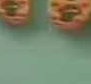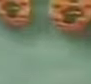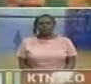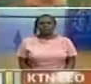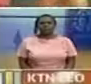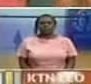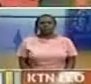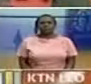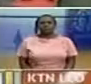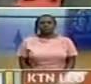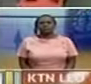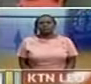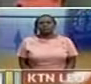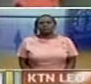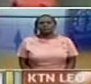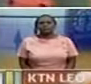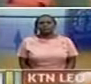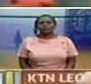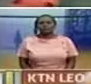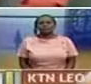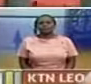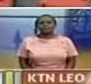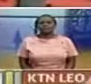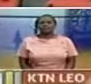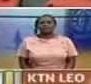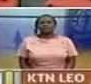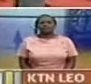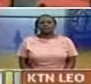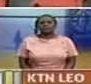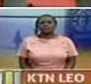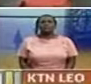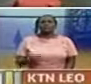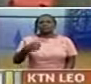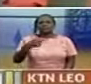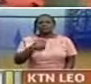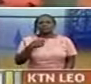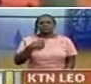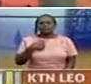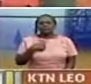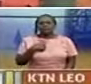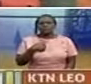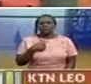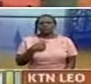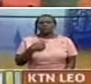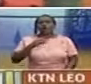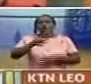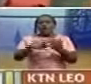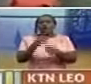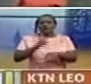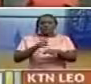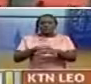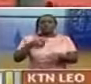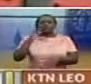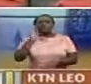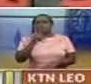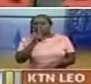Yeah, I think I've been nominated for 5 times and five times in the world. I think it was amazing, you know, and all the time was quite